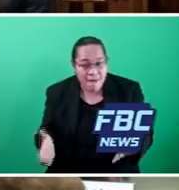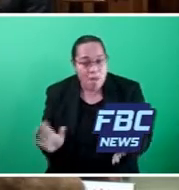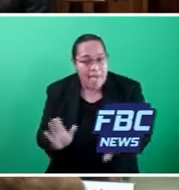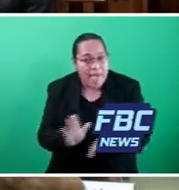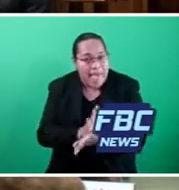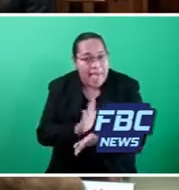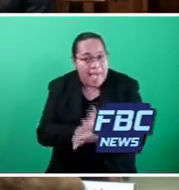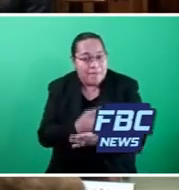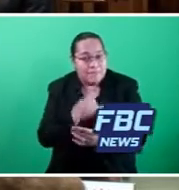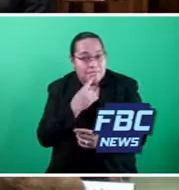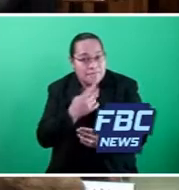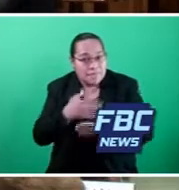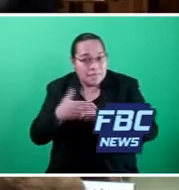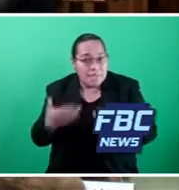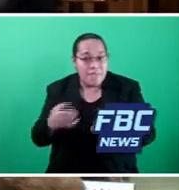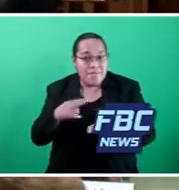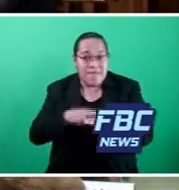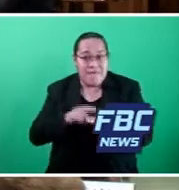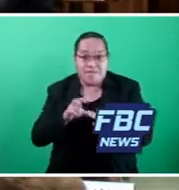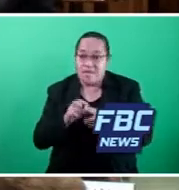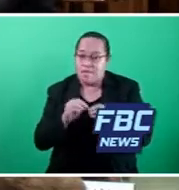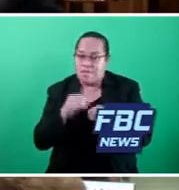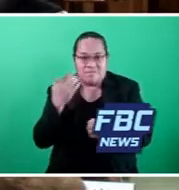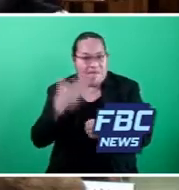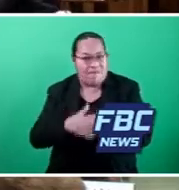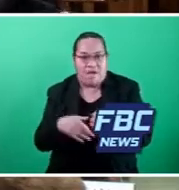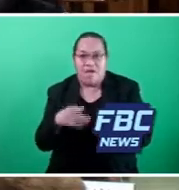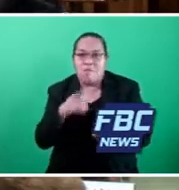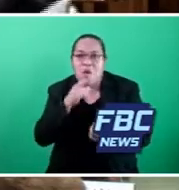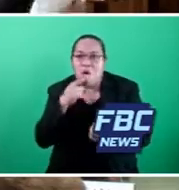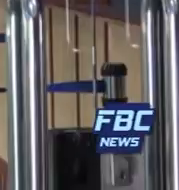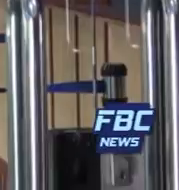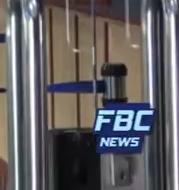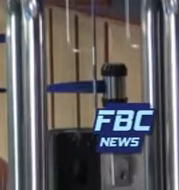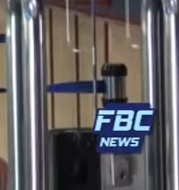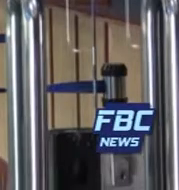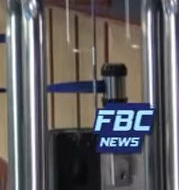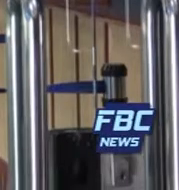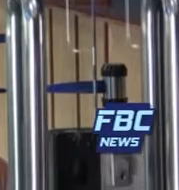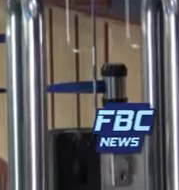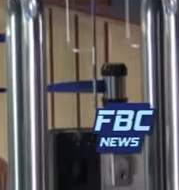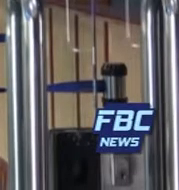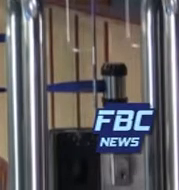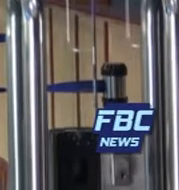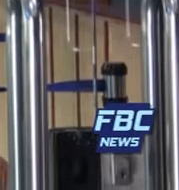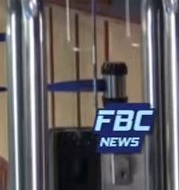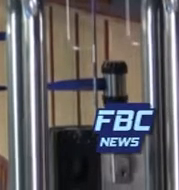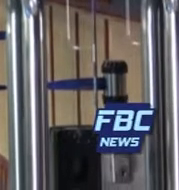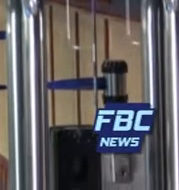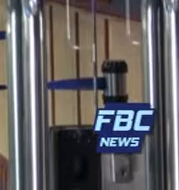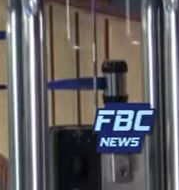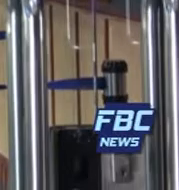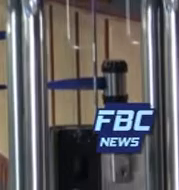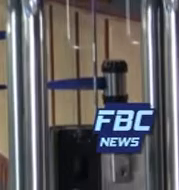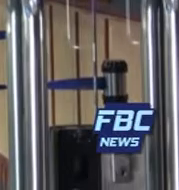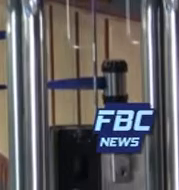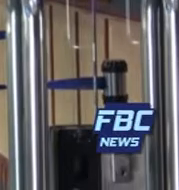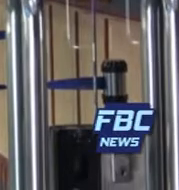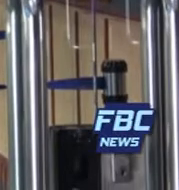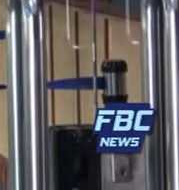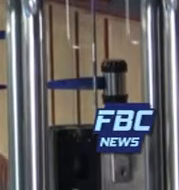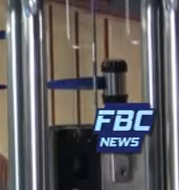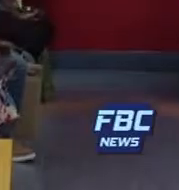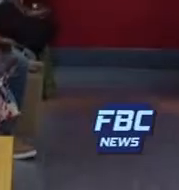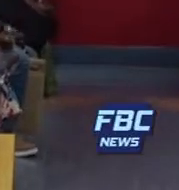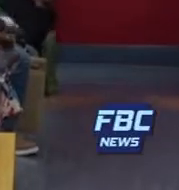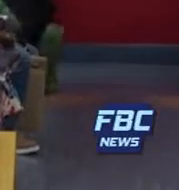note that FDB in recent times has not been doing that. The Prime Minister assured that the bank will continue to support